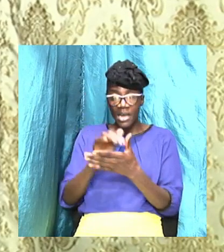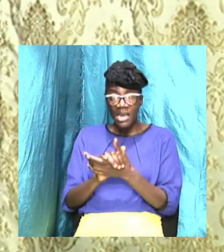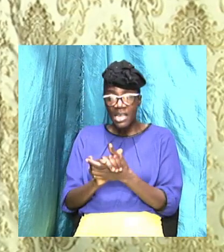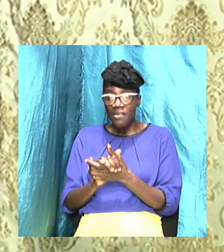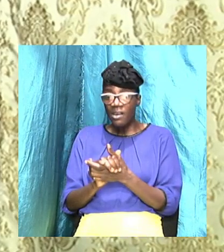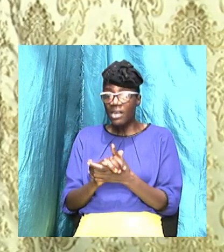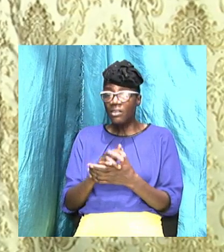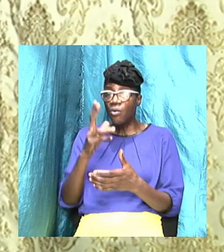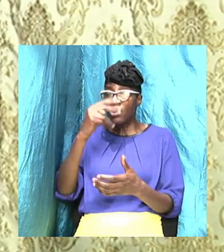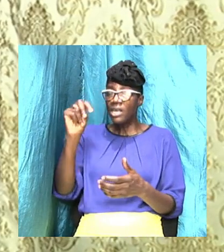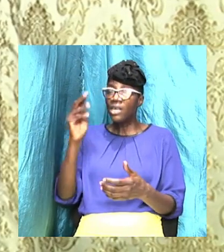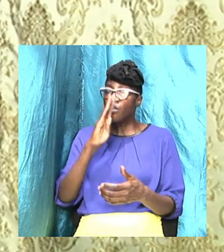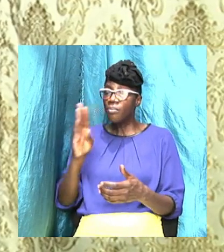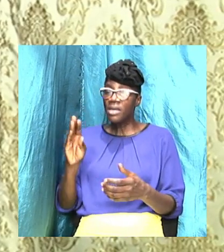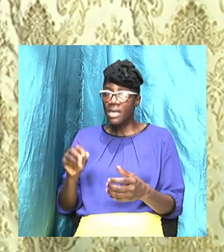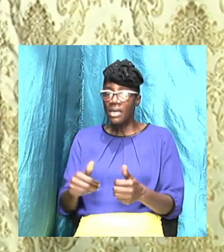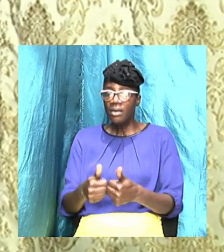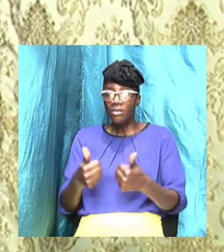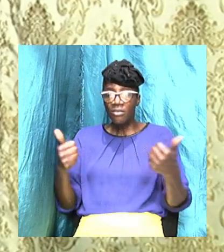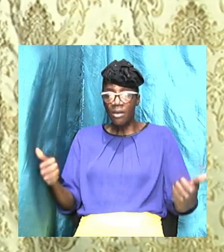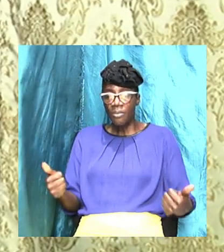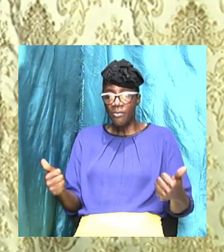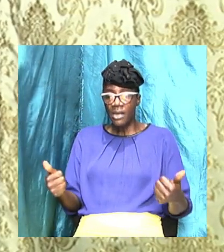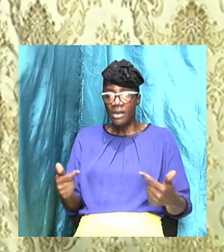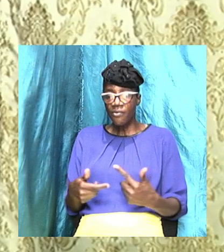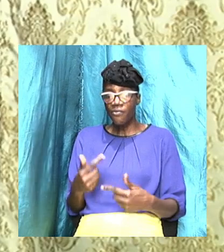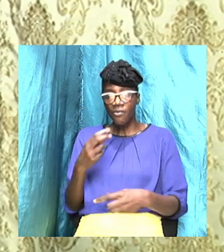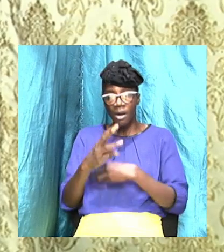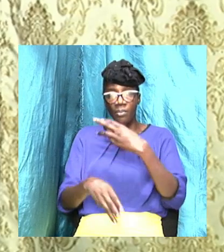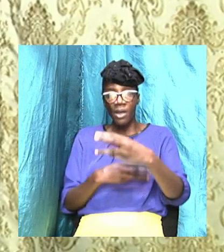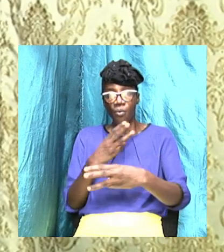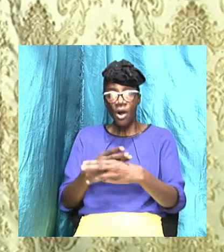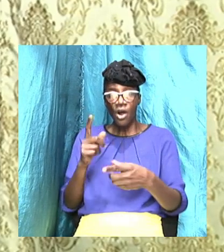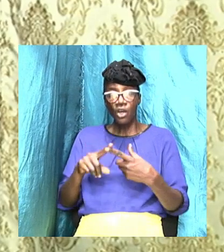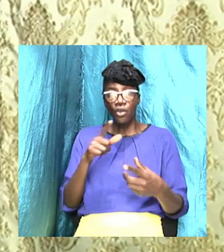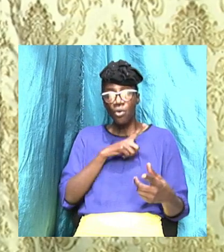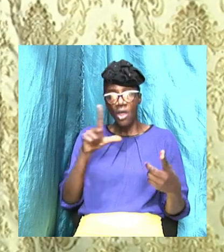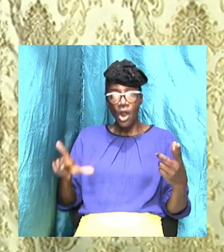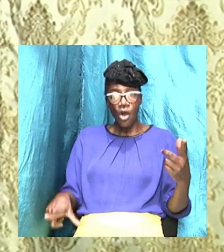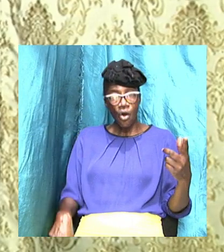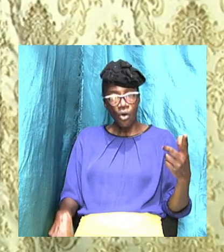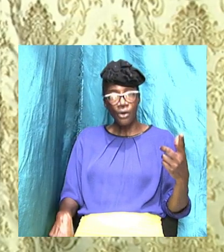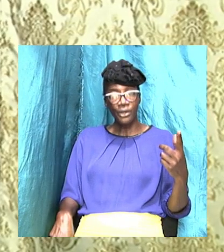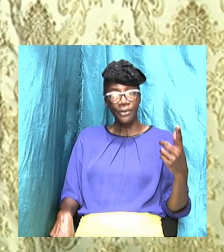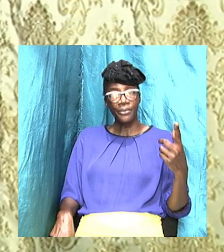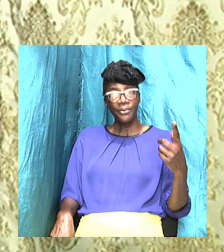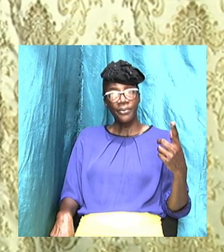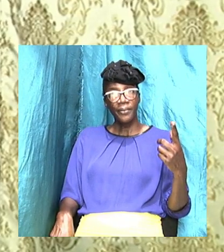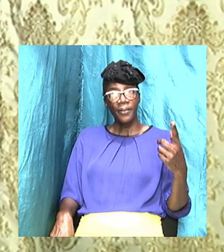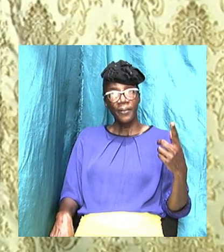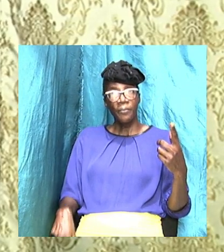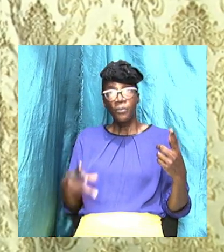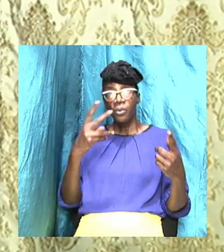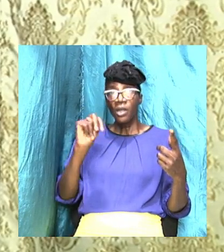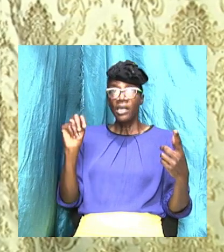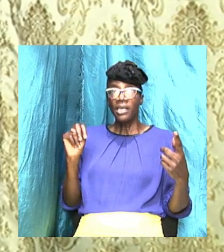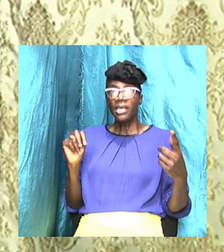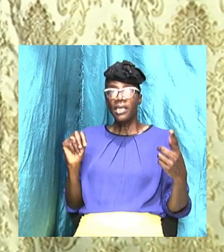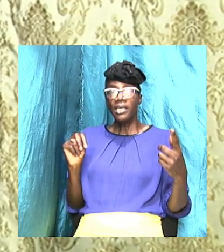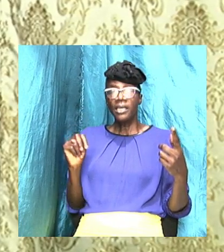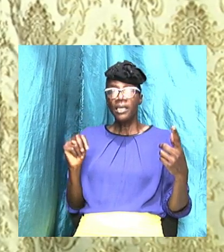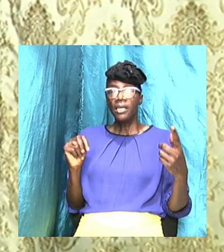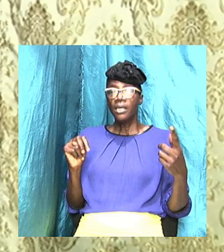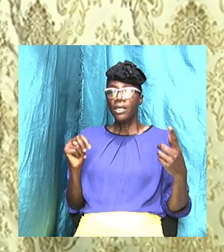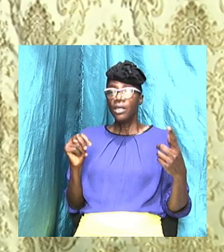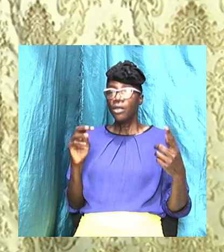set apart from the world unto the Lord. We need to